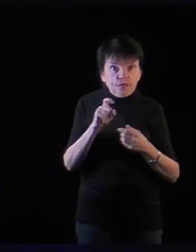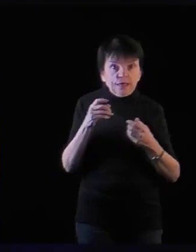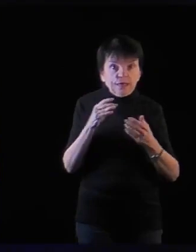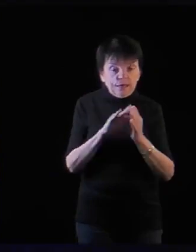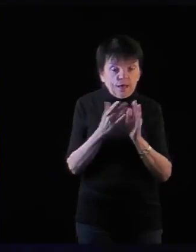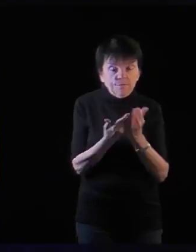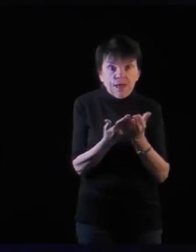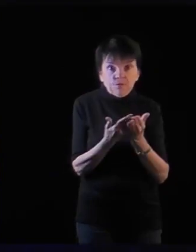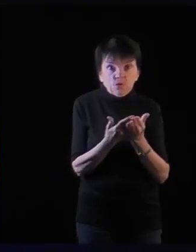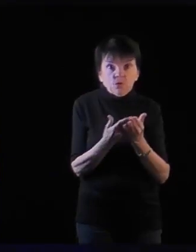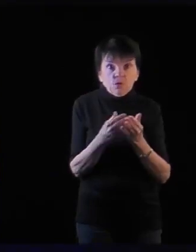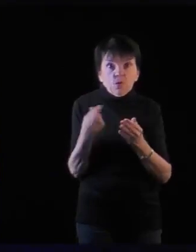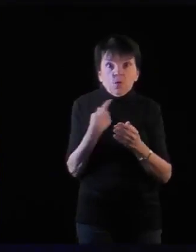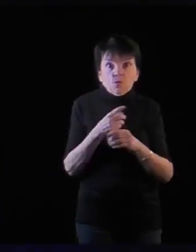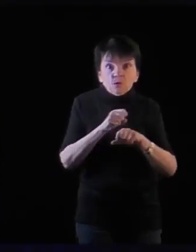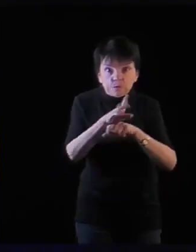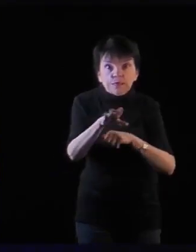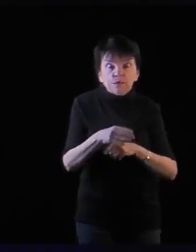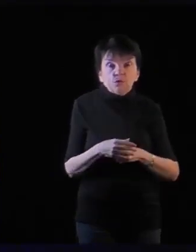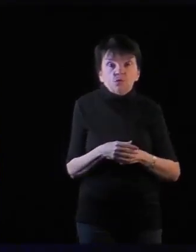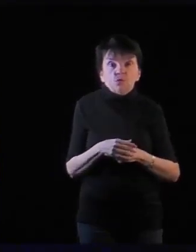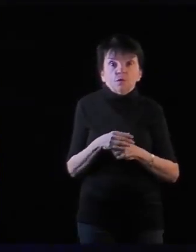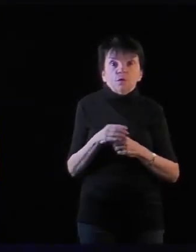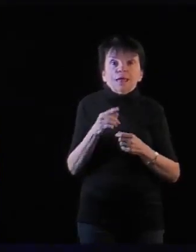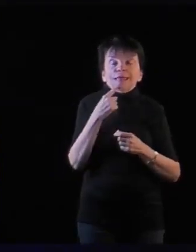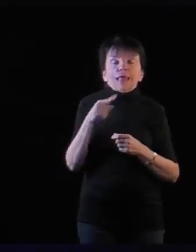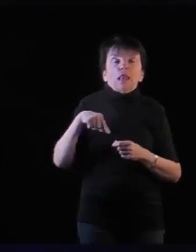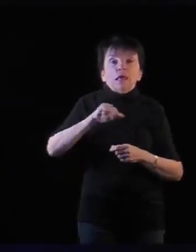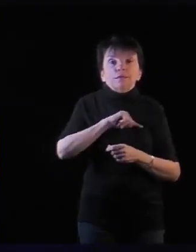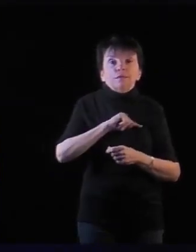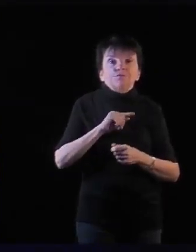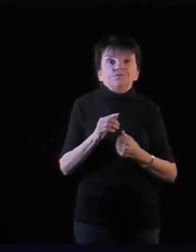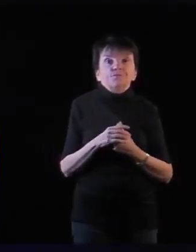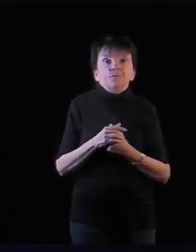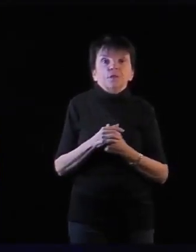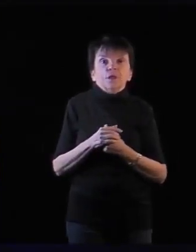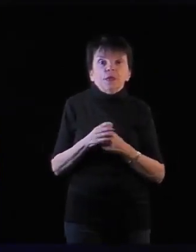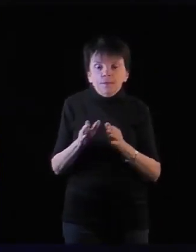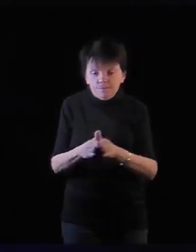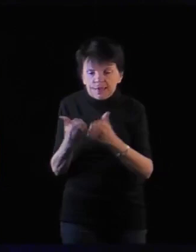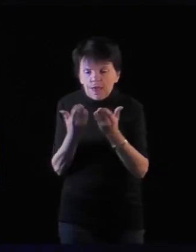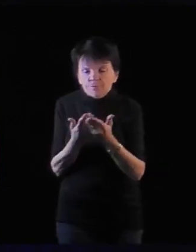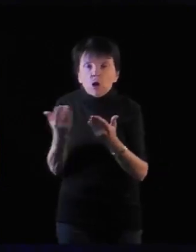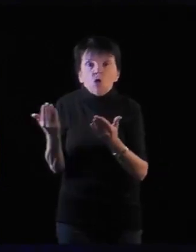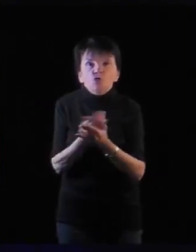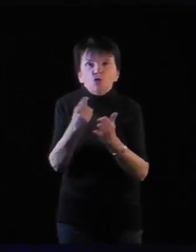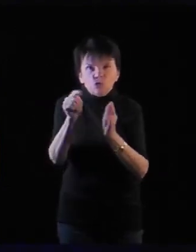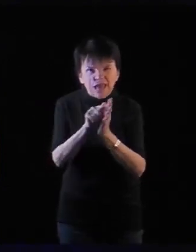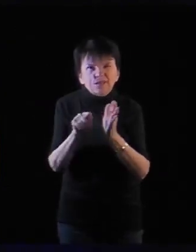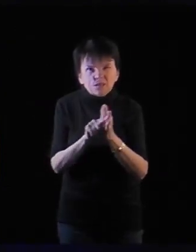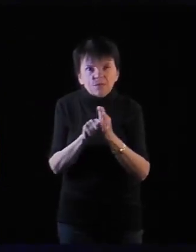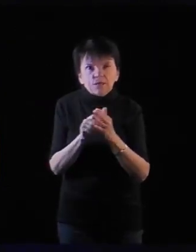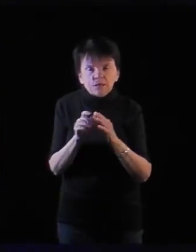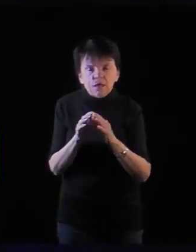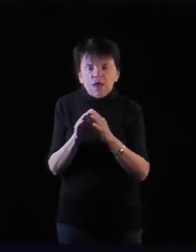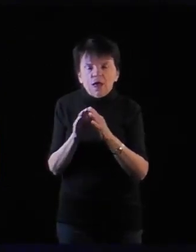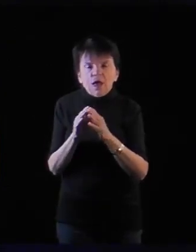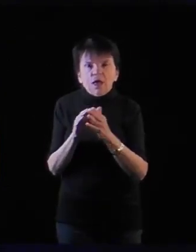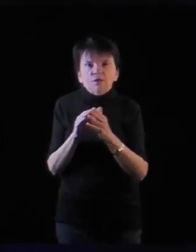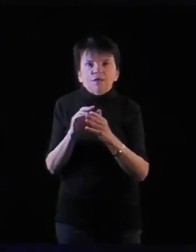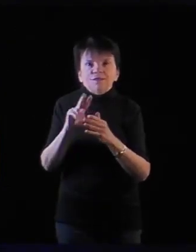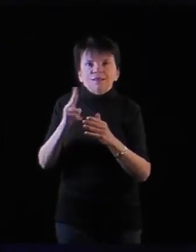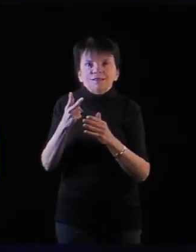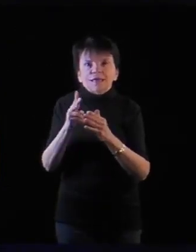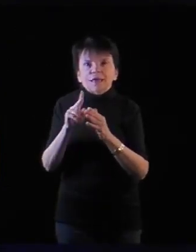We'll get one in your hand. We want to help you in your walk with the Lord. We encourage you to pick up that New Testament, particularly in the Gospel of Mark. The